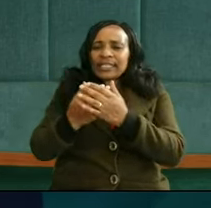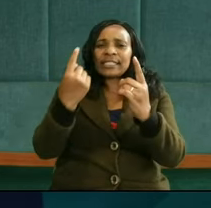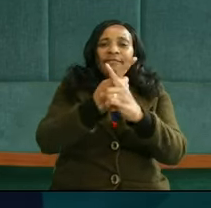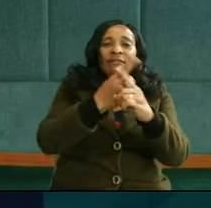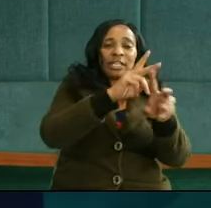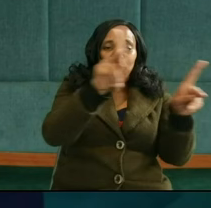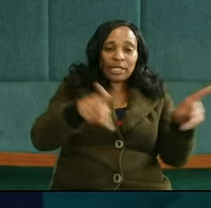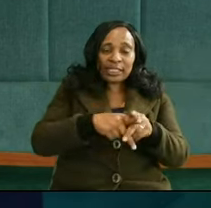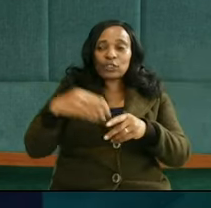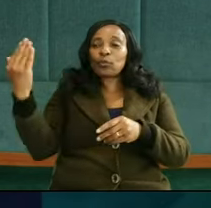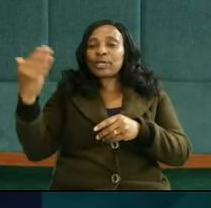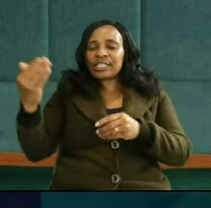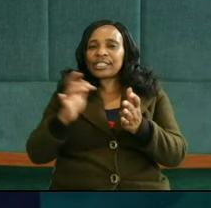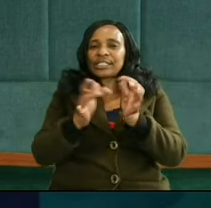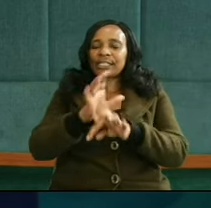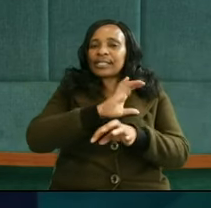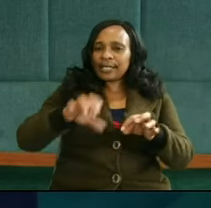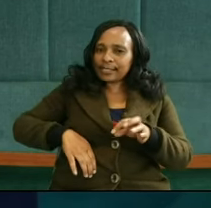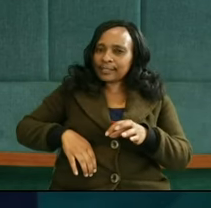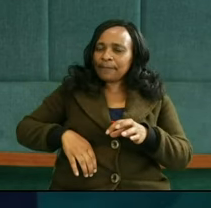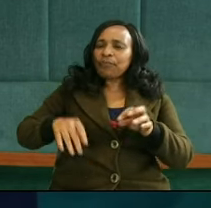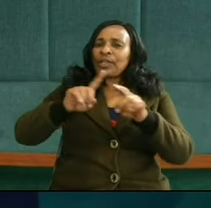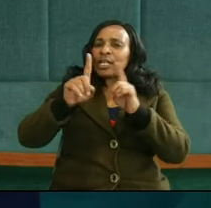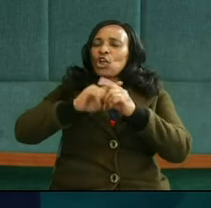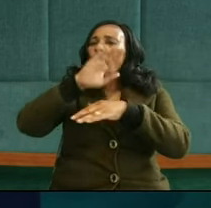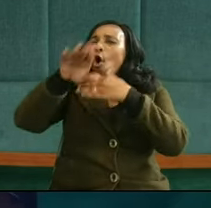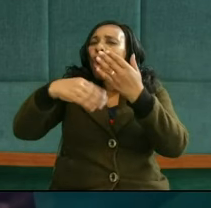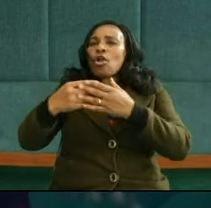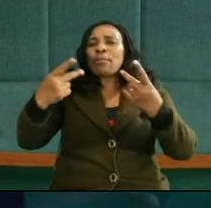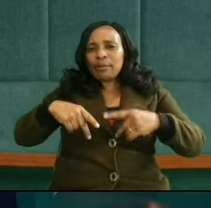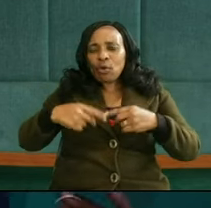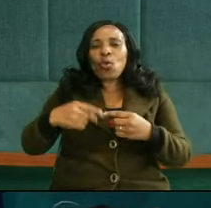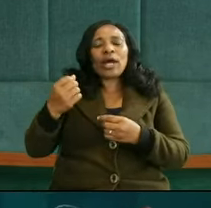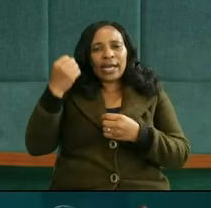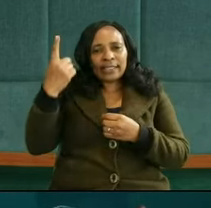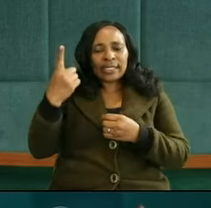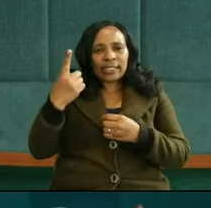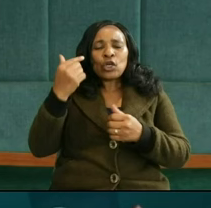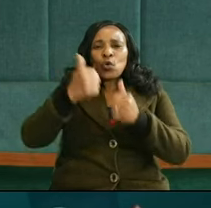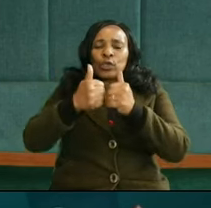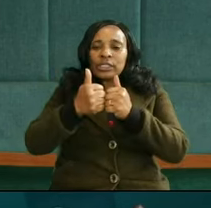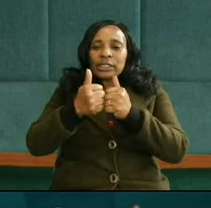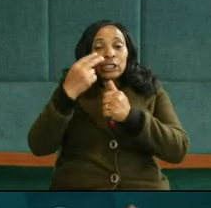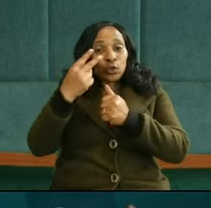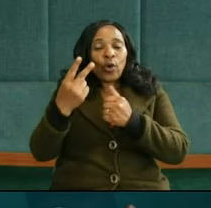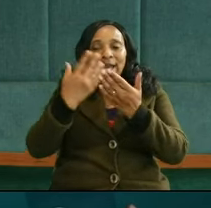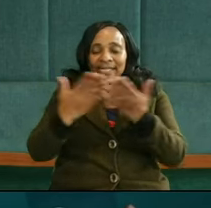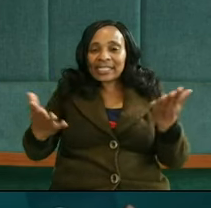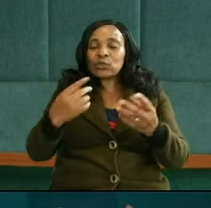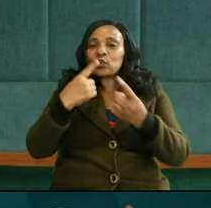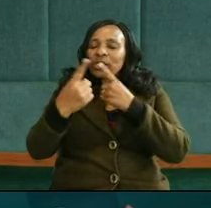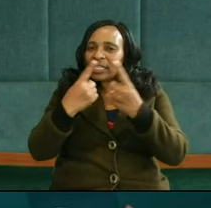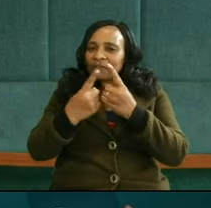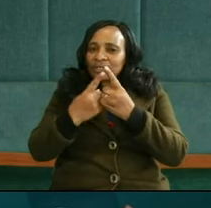preached Christ to them. And the multitude with one accord heeded the things spoken by Philip, hearing and